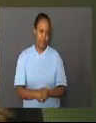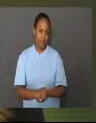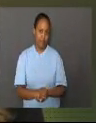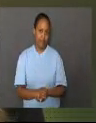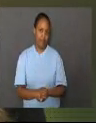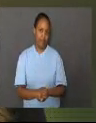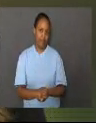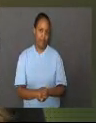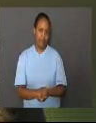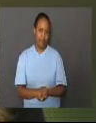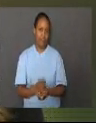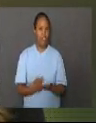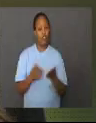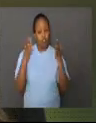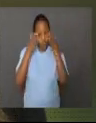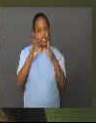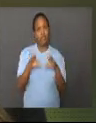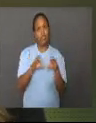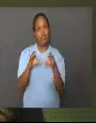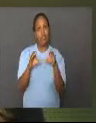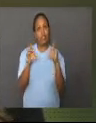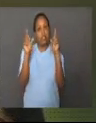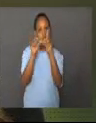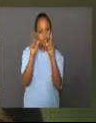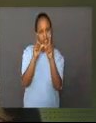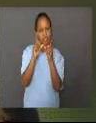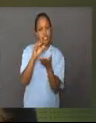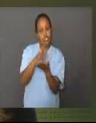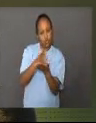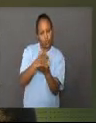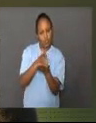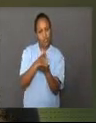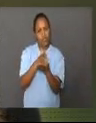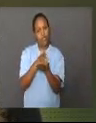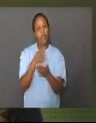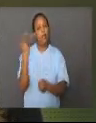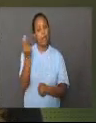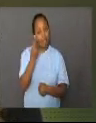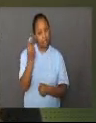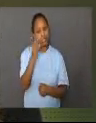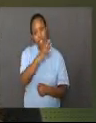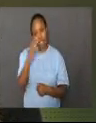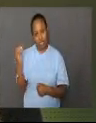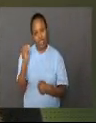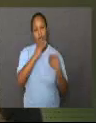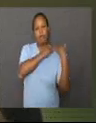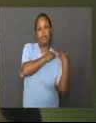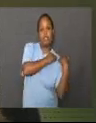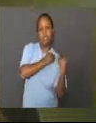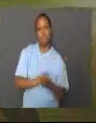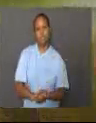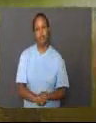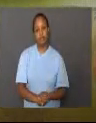We will be focusing on the equitable distribution of benefits and burdens.